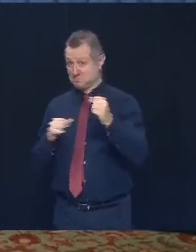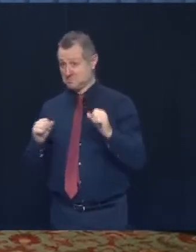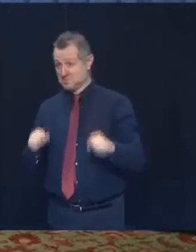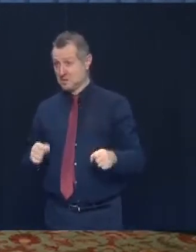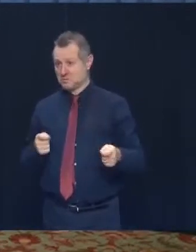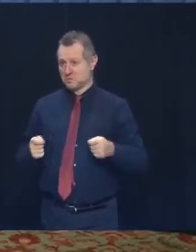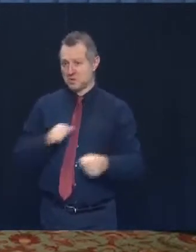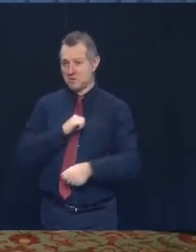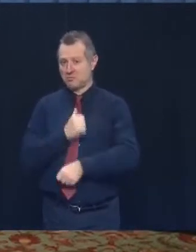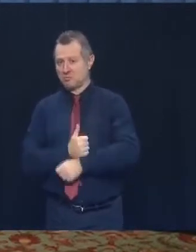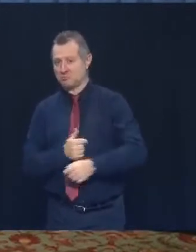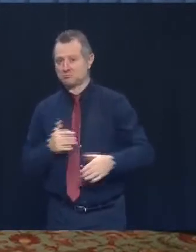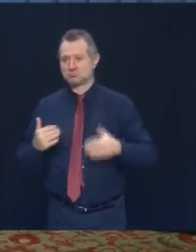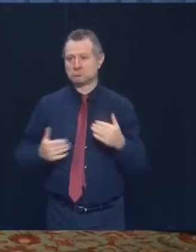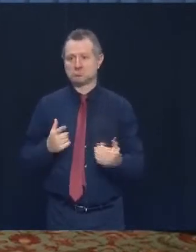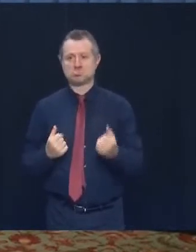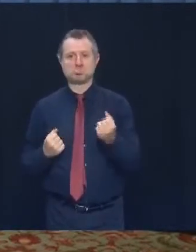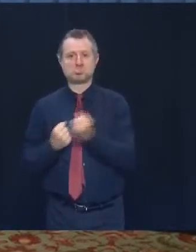done given the public support for it?